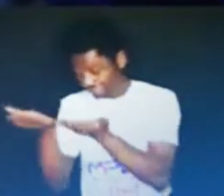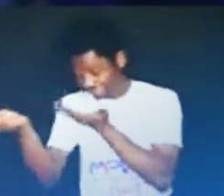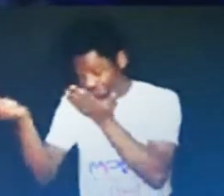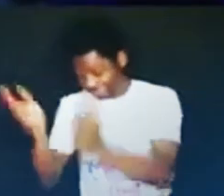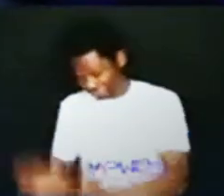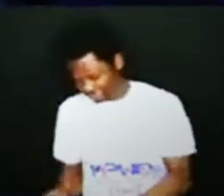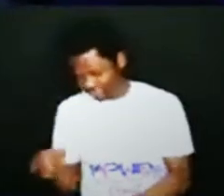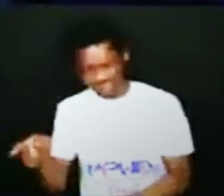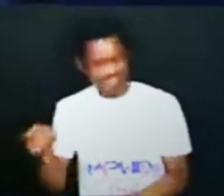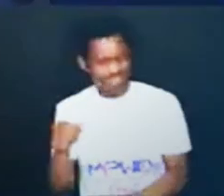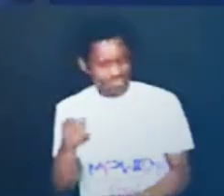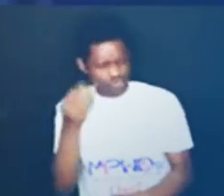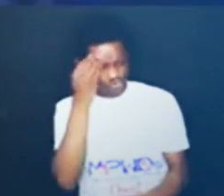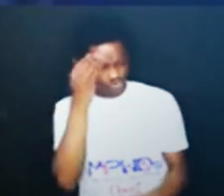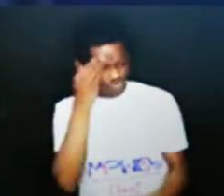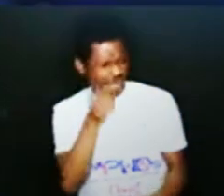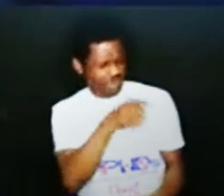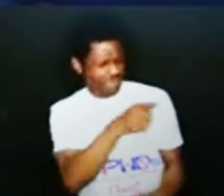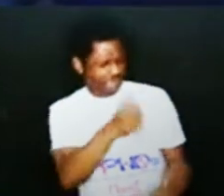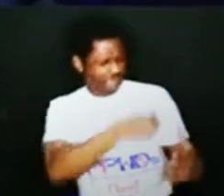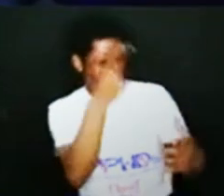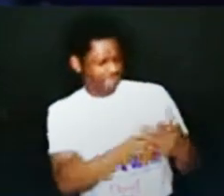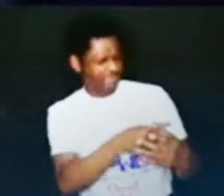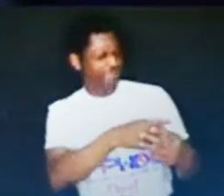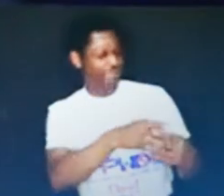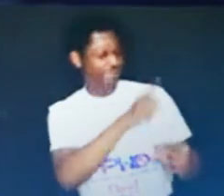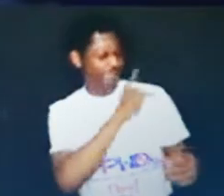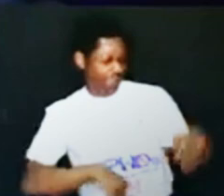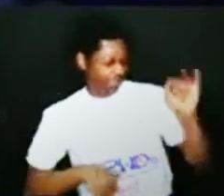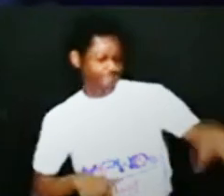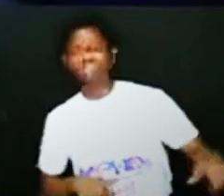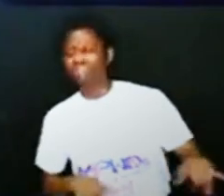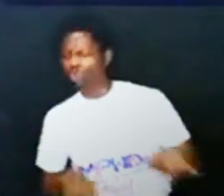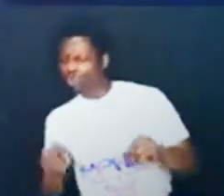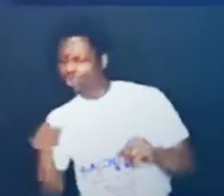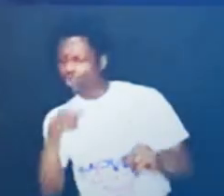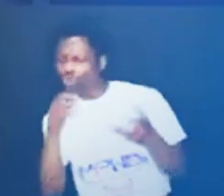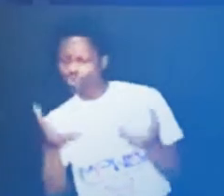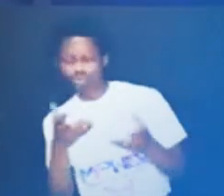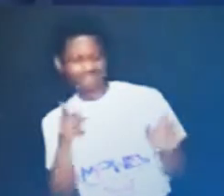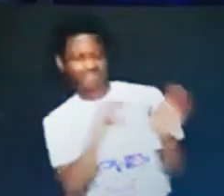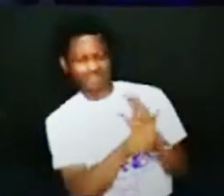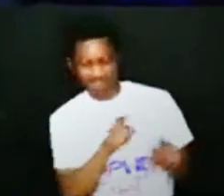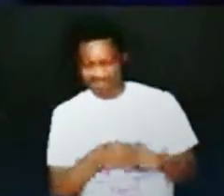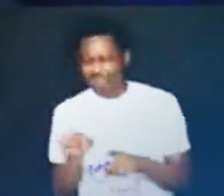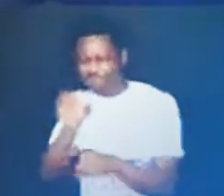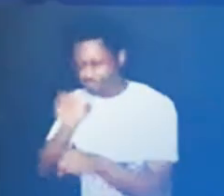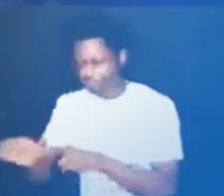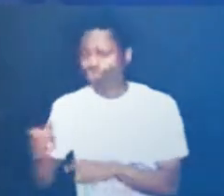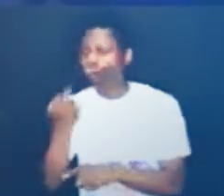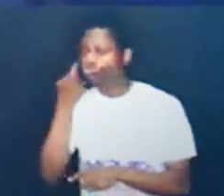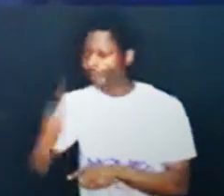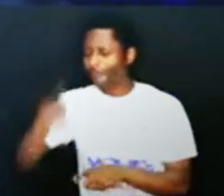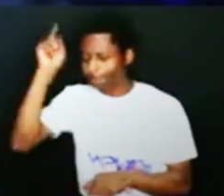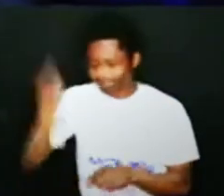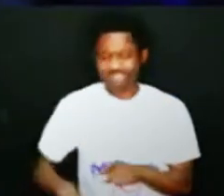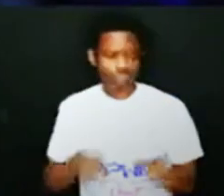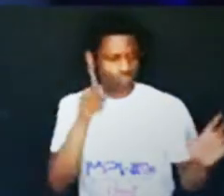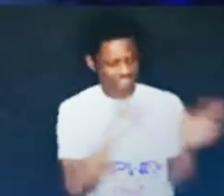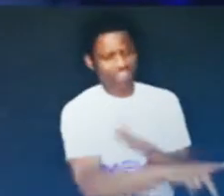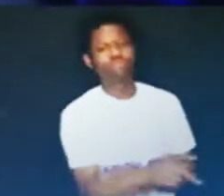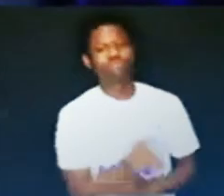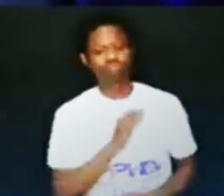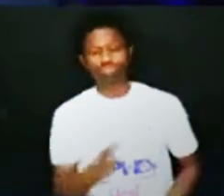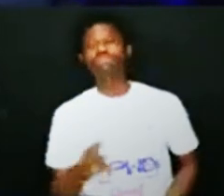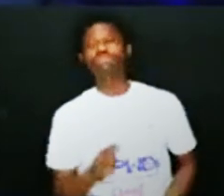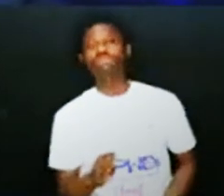me se mo se mummon Amnon na munku no munsuro anyame na ma se mo munye den na munye